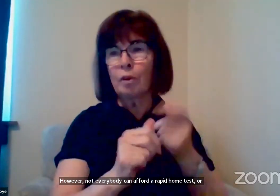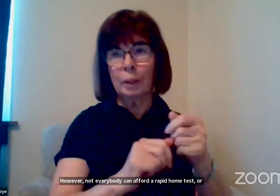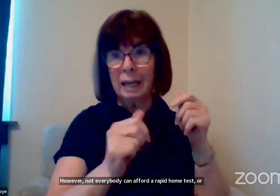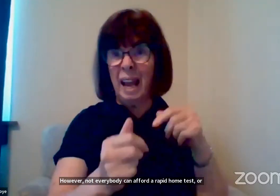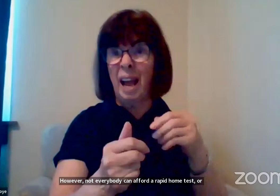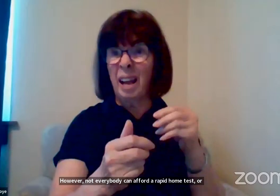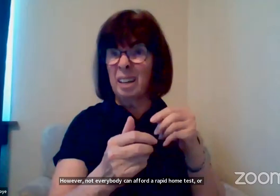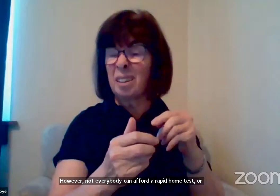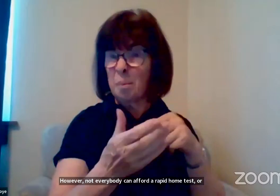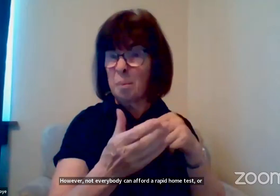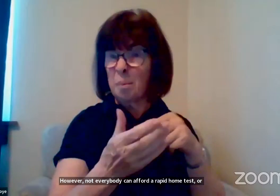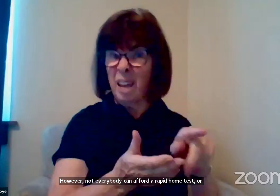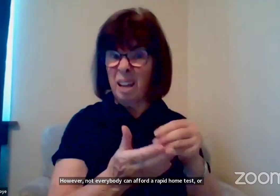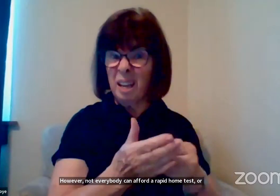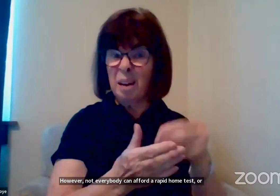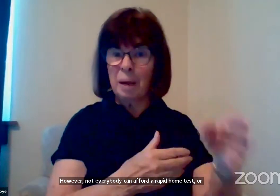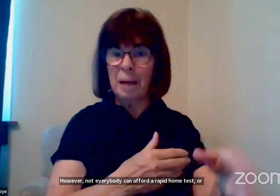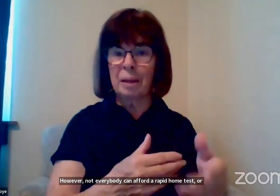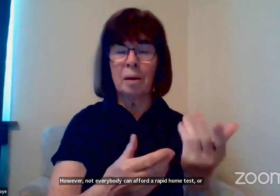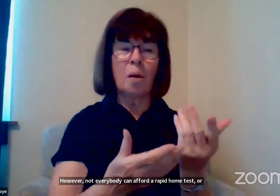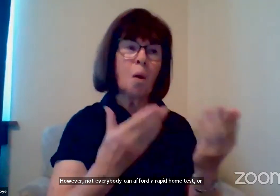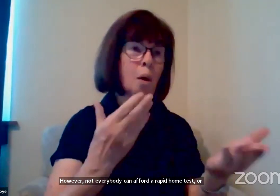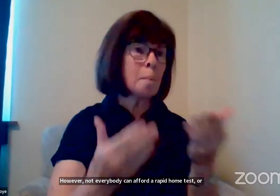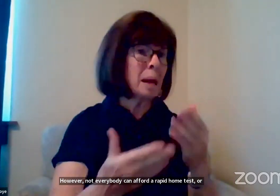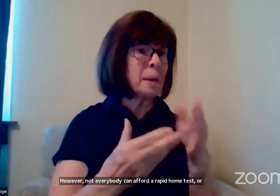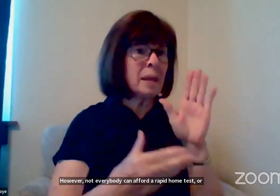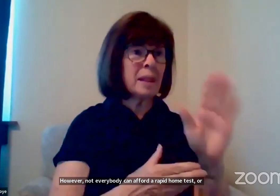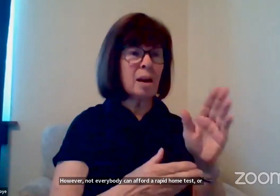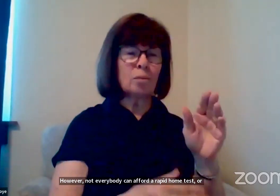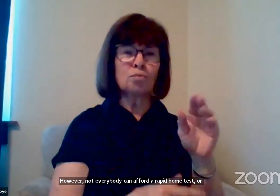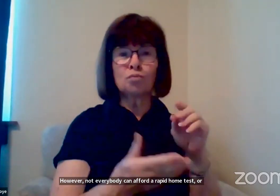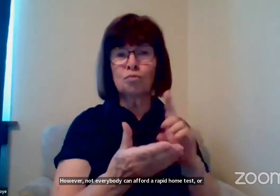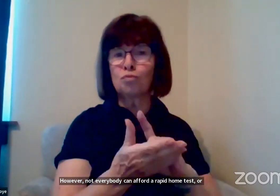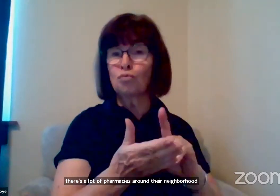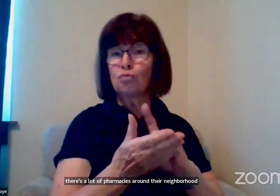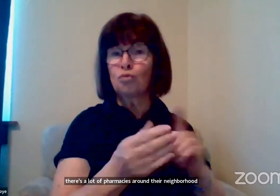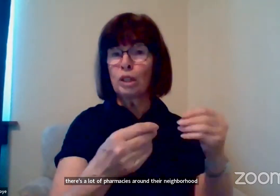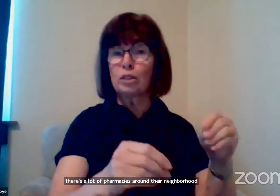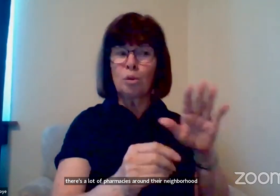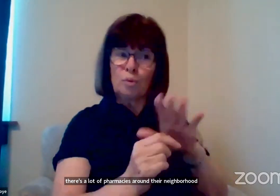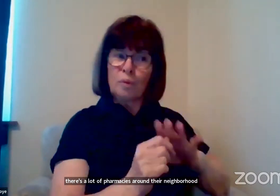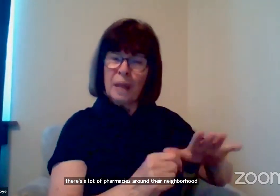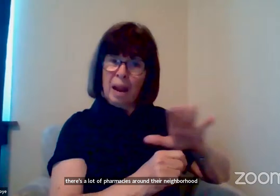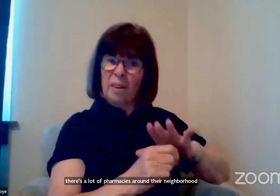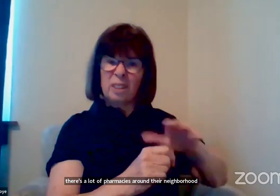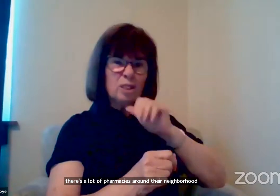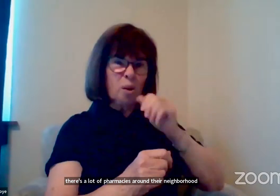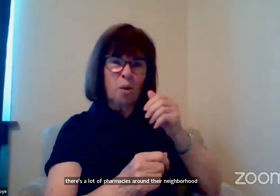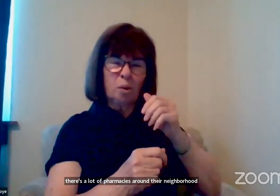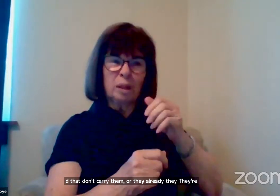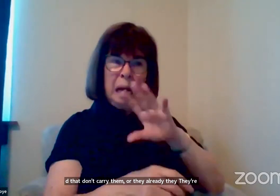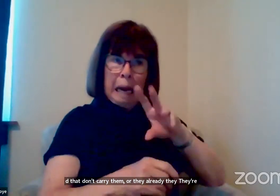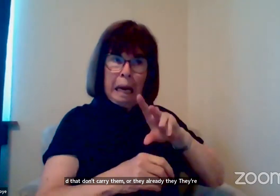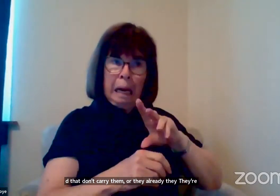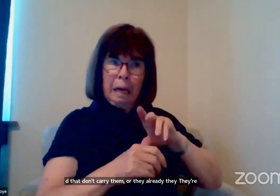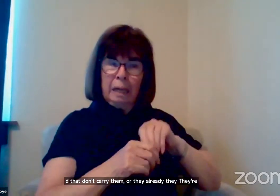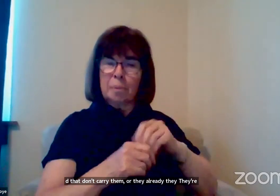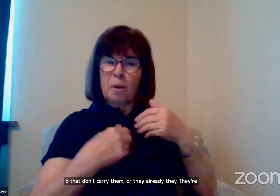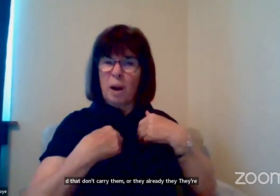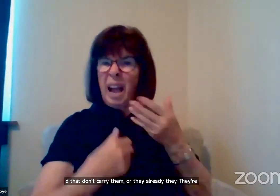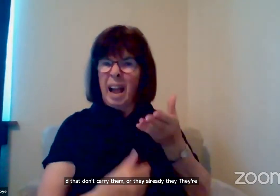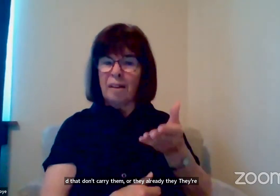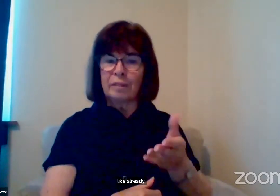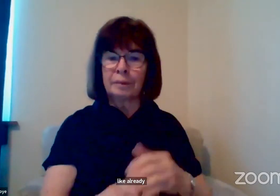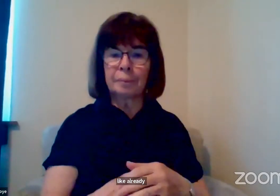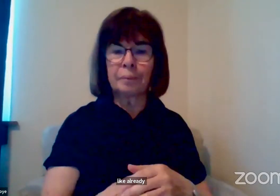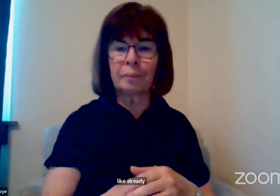pharmacies around their neighborhood that don't carry them, or they're like already gone, or in the sense that